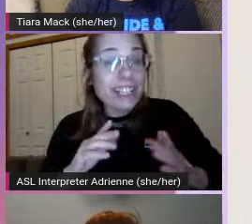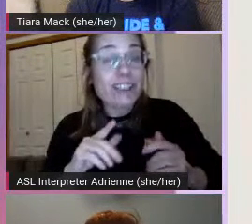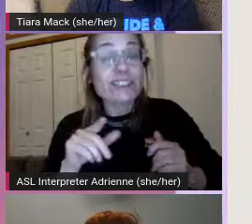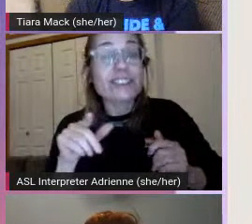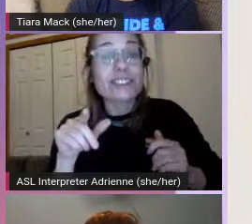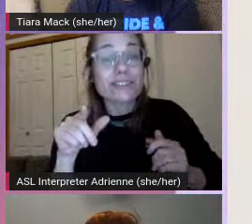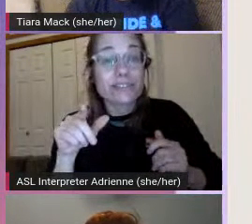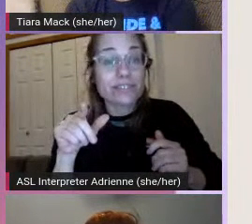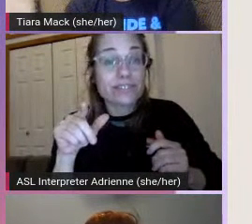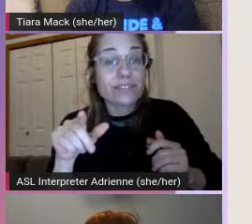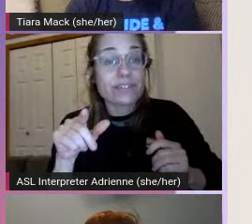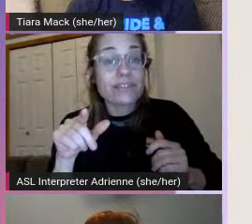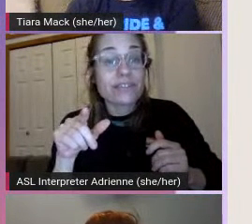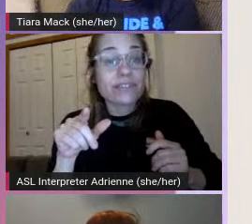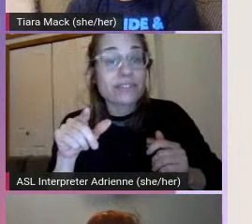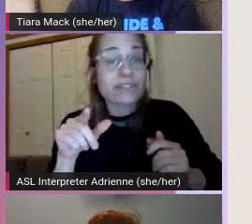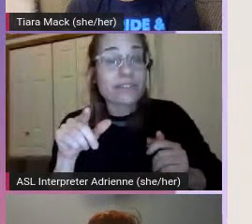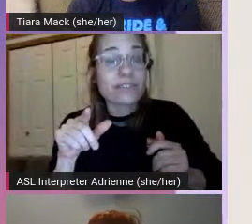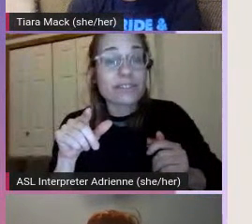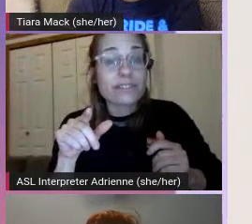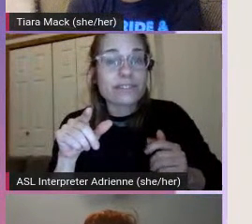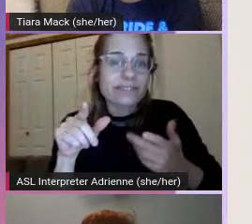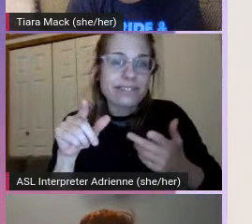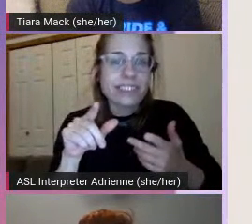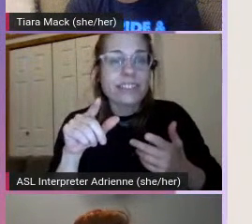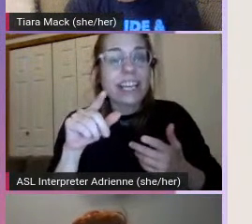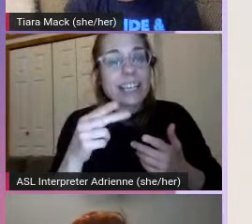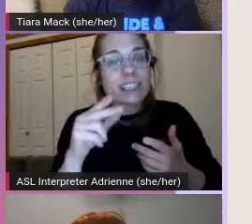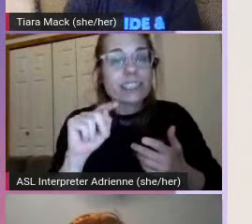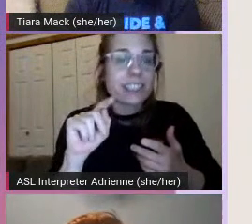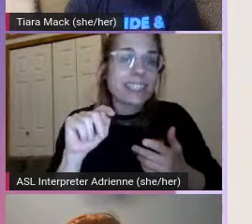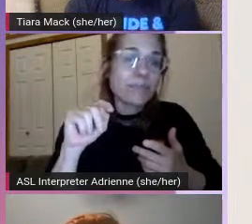bit.ly/find-your-EGCT, find your ledge CT.